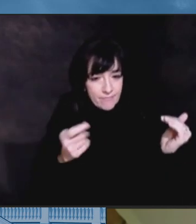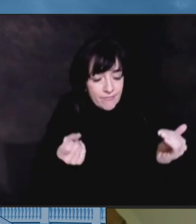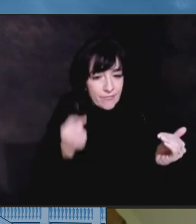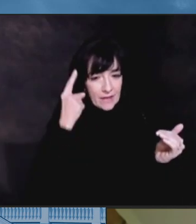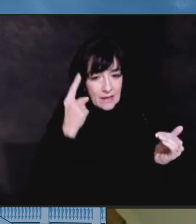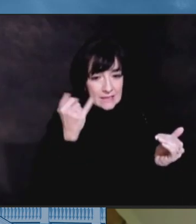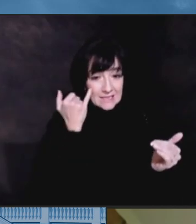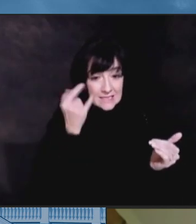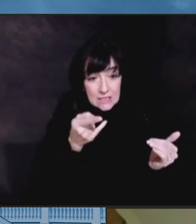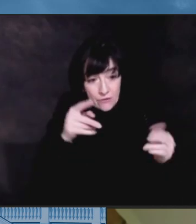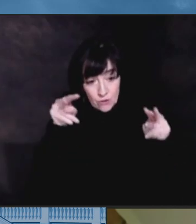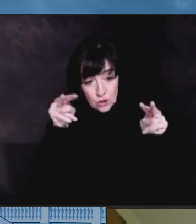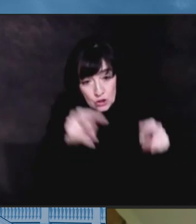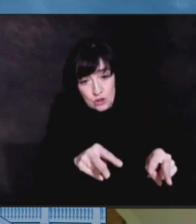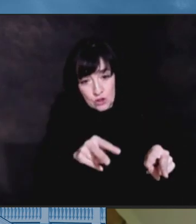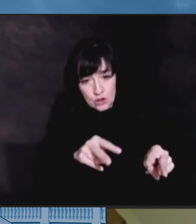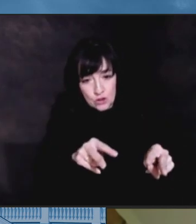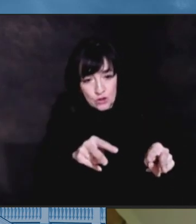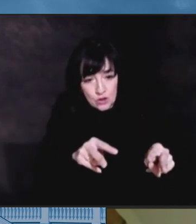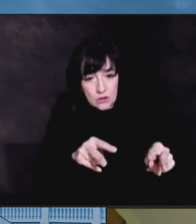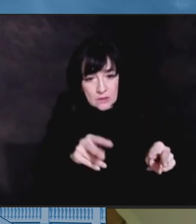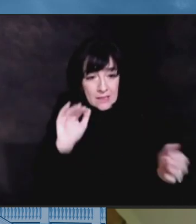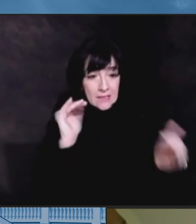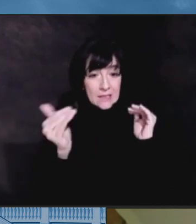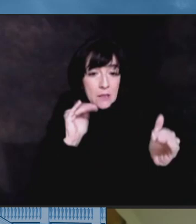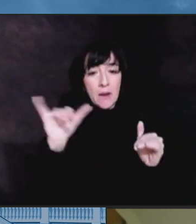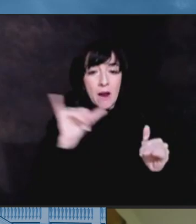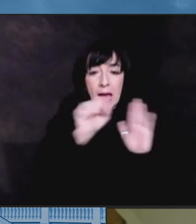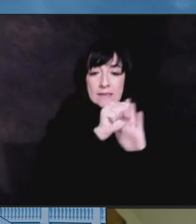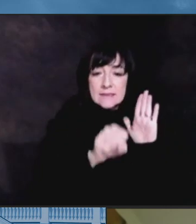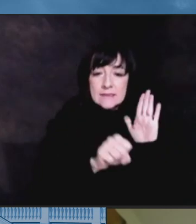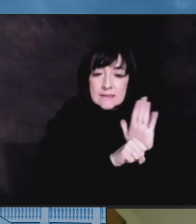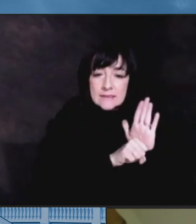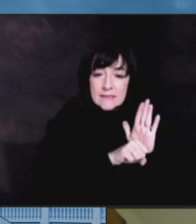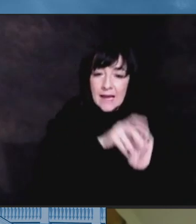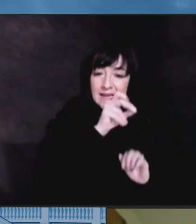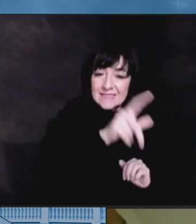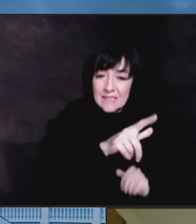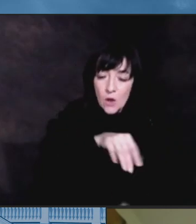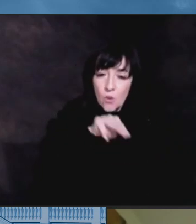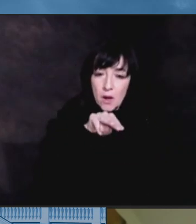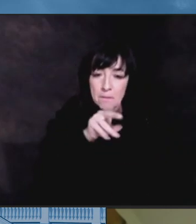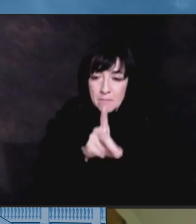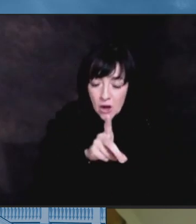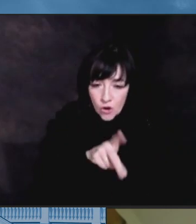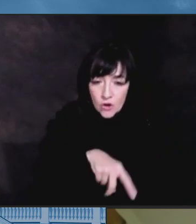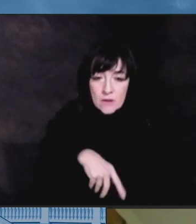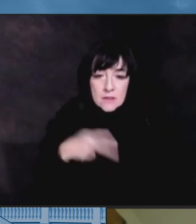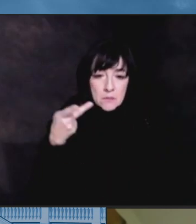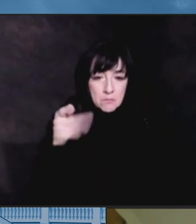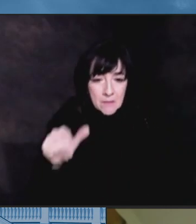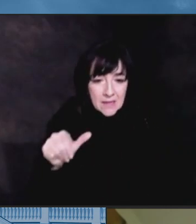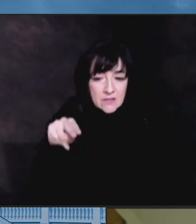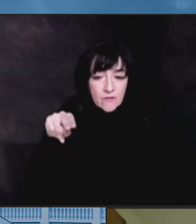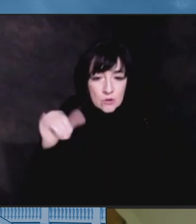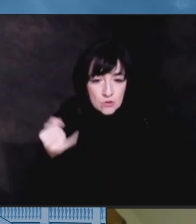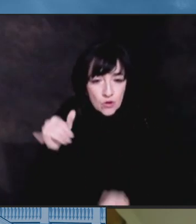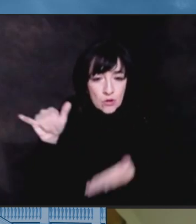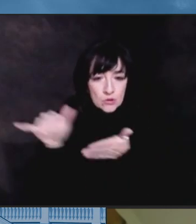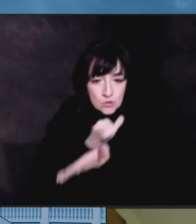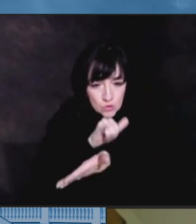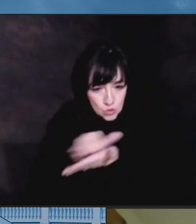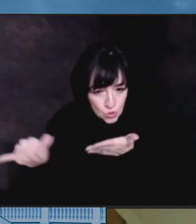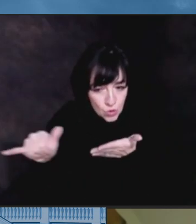you look at, and particularly compare states like Delaware, like Maryland, like Pennsylvania, New Jersey, New York,